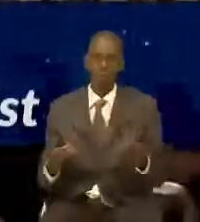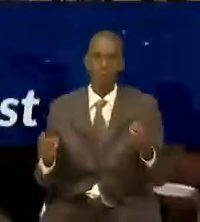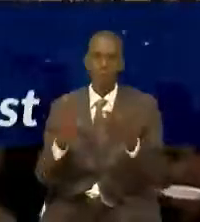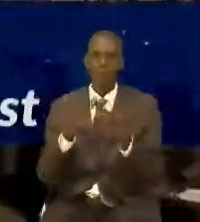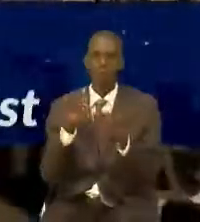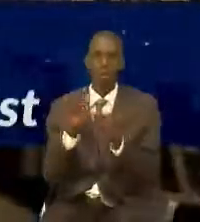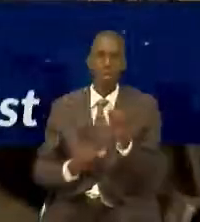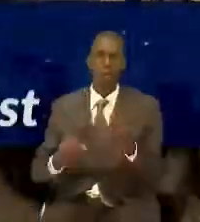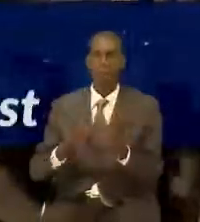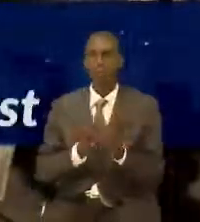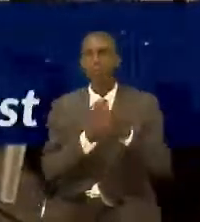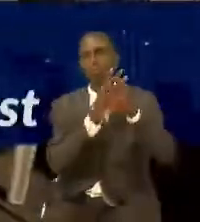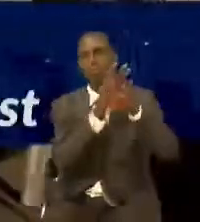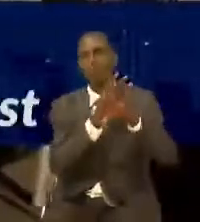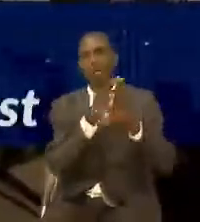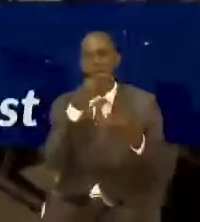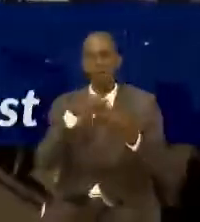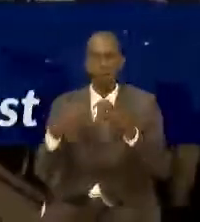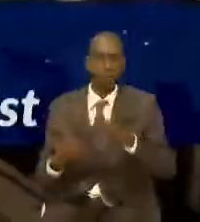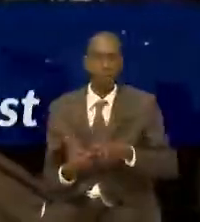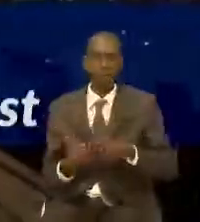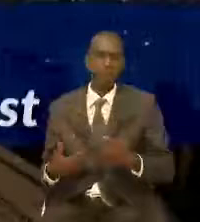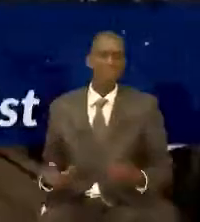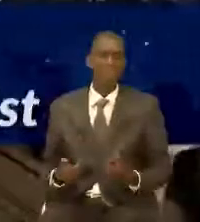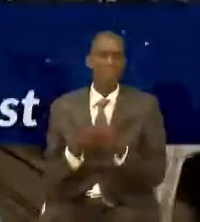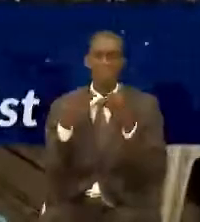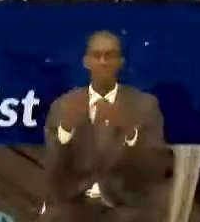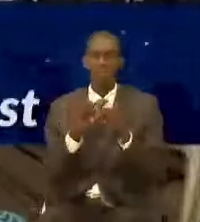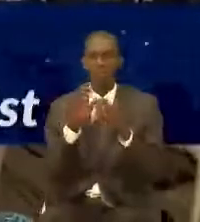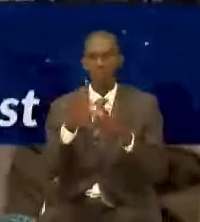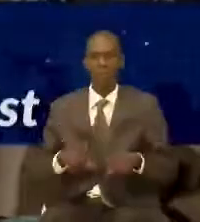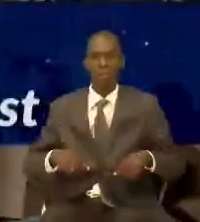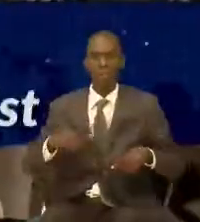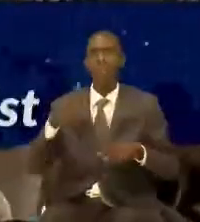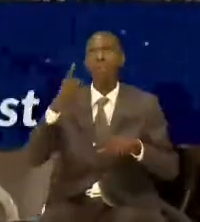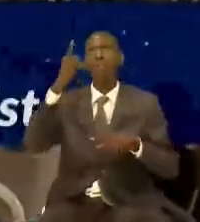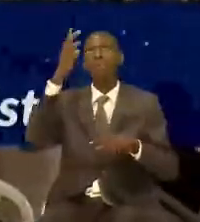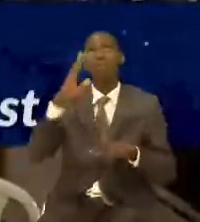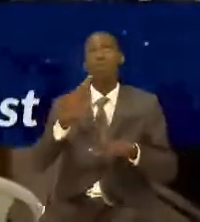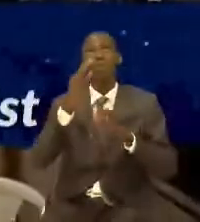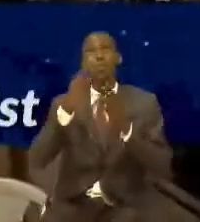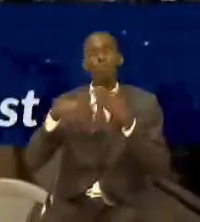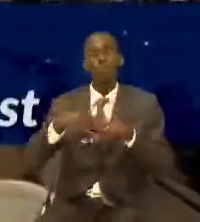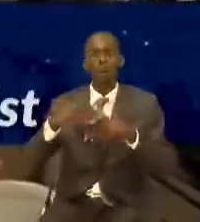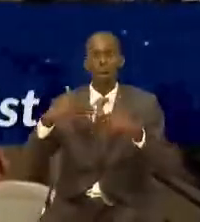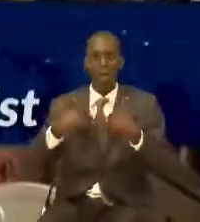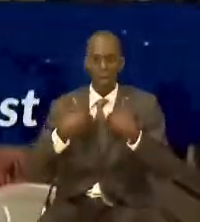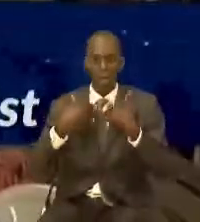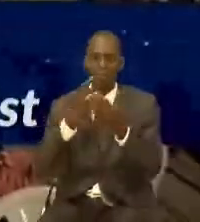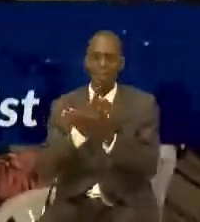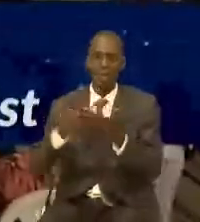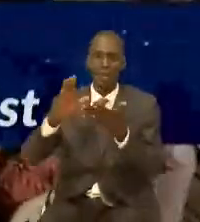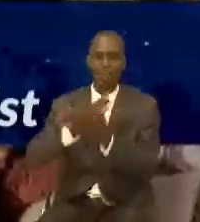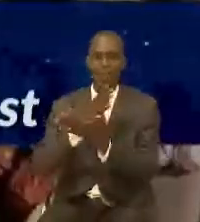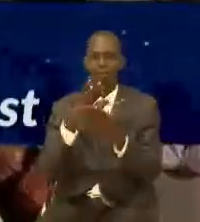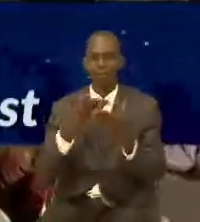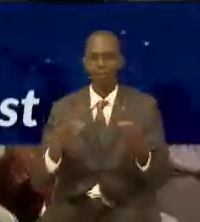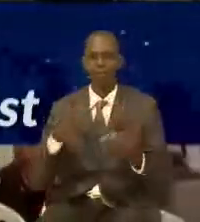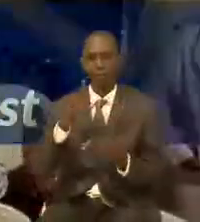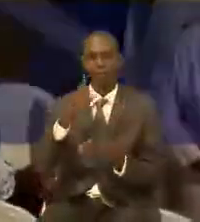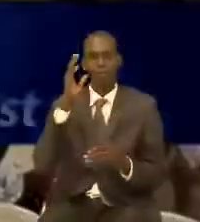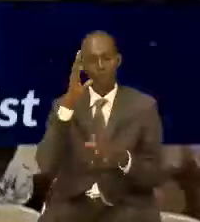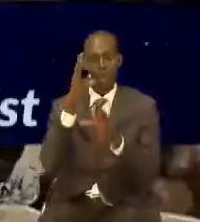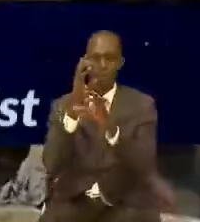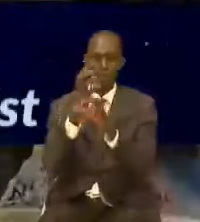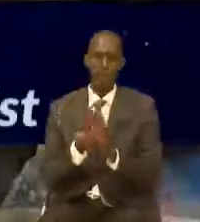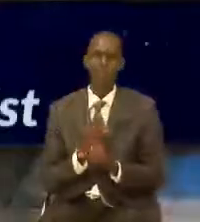has divine solution you will receive you receive all of